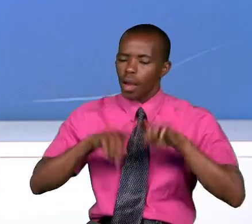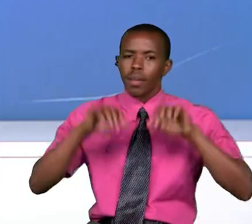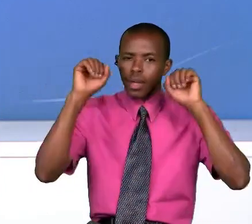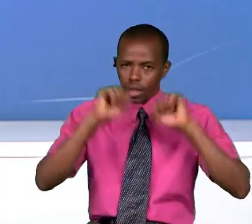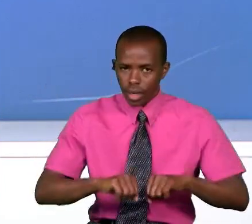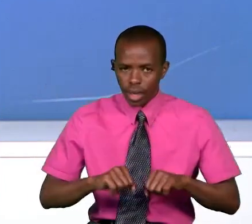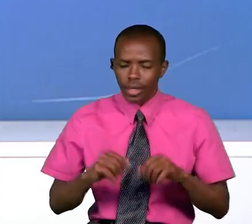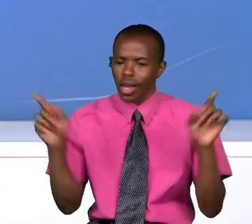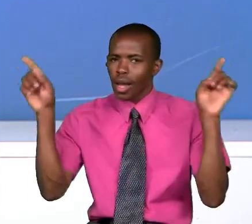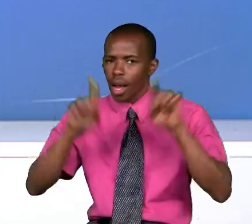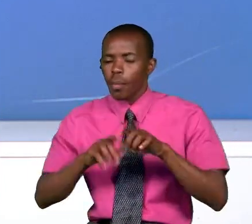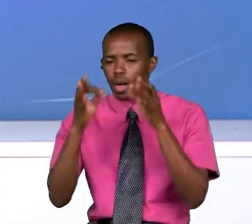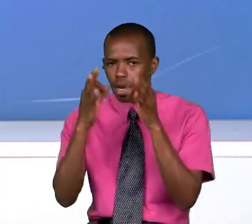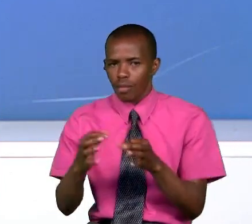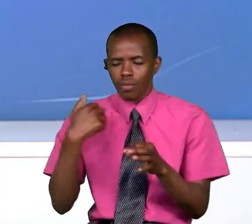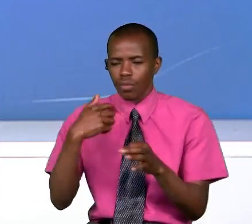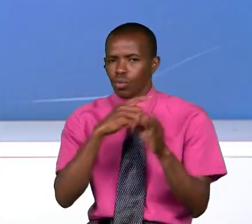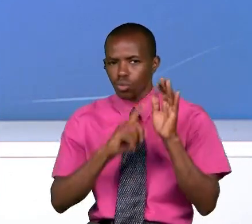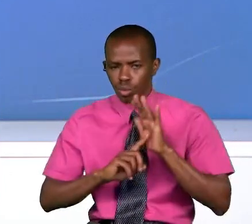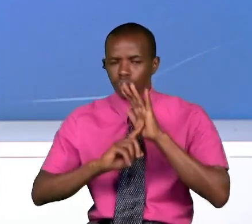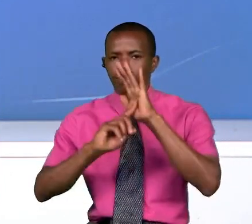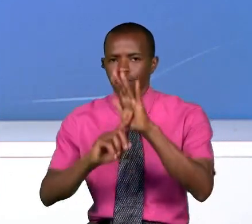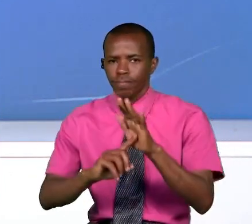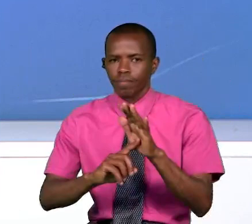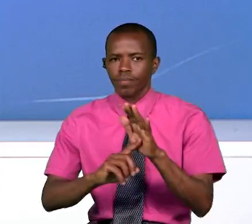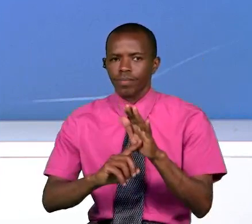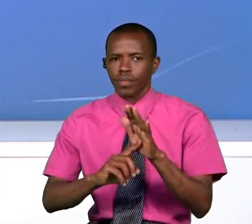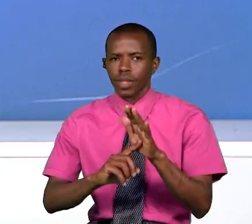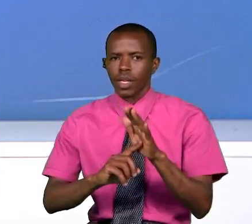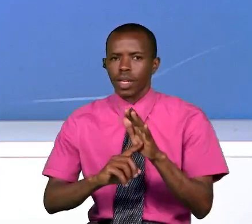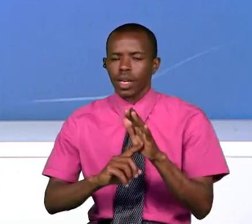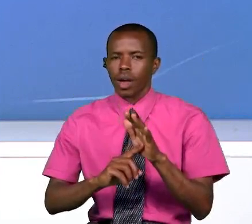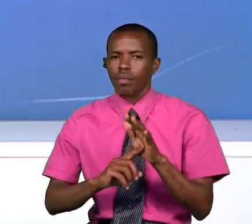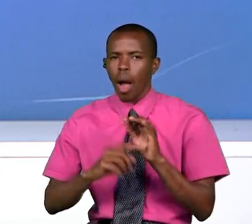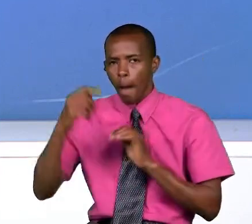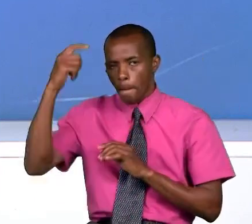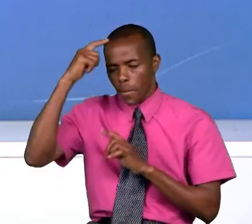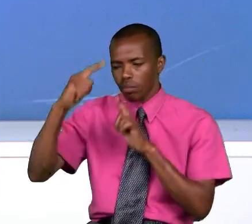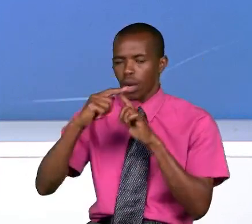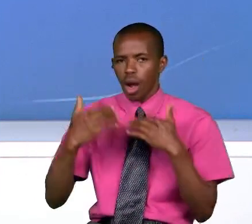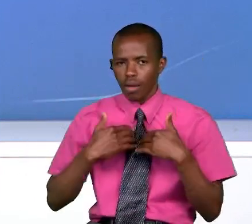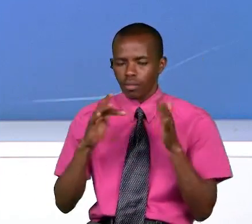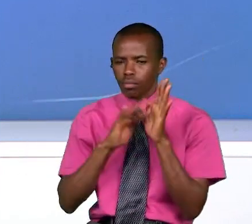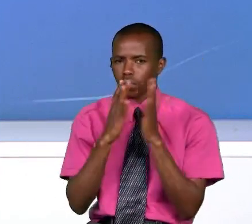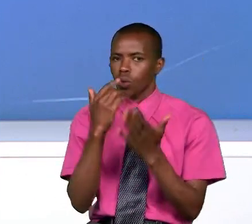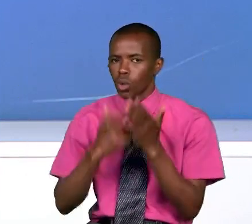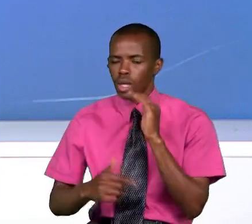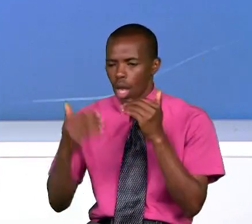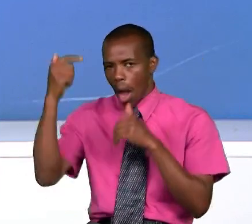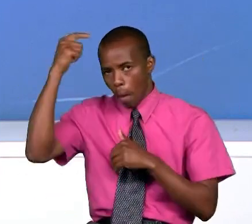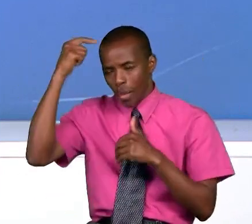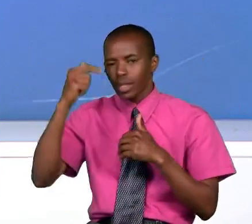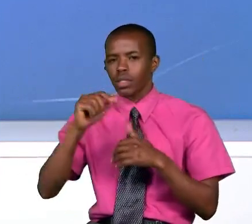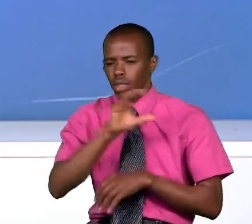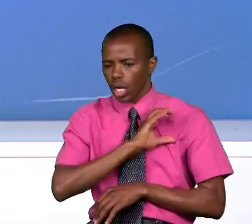And it can only happen to them if we show as Kenyans that we have a positive mind. Mm. Scripture says if you have the mind of